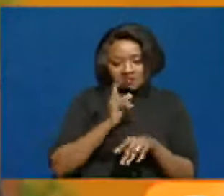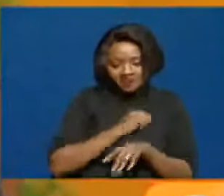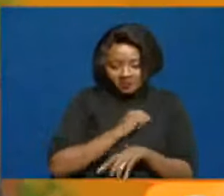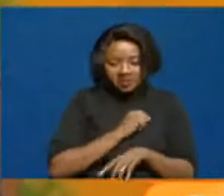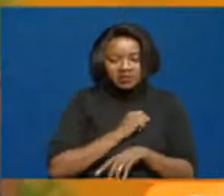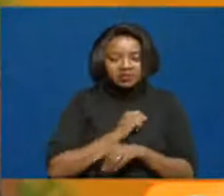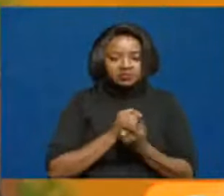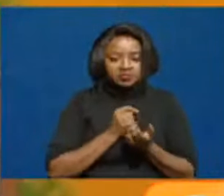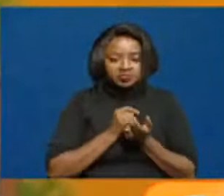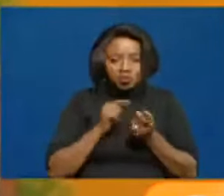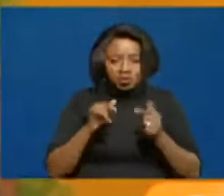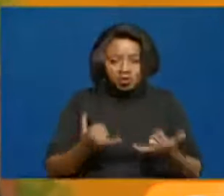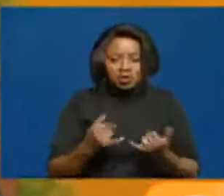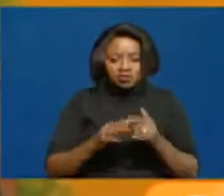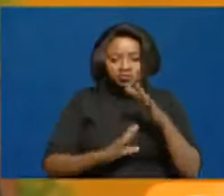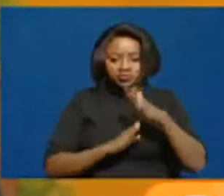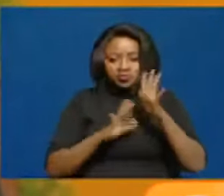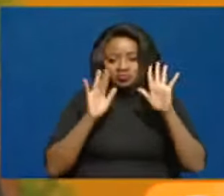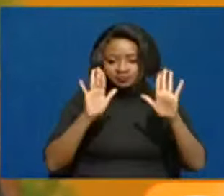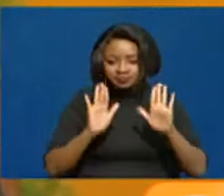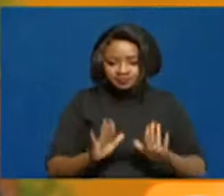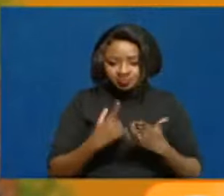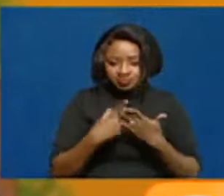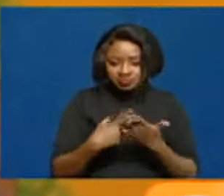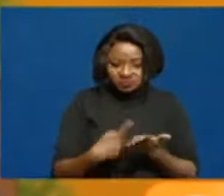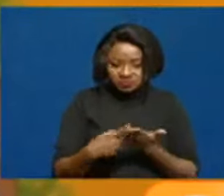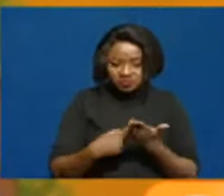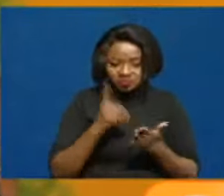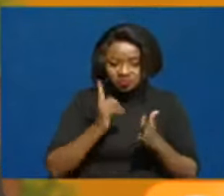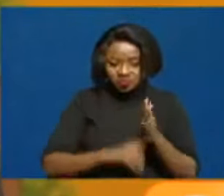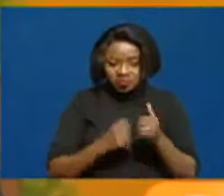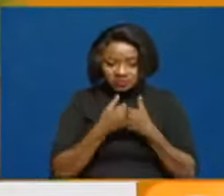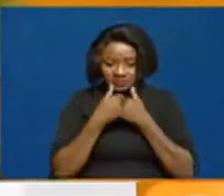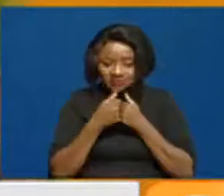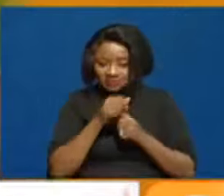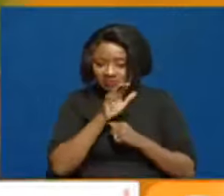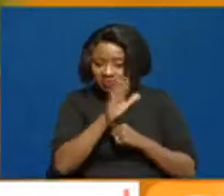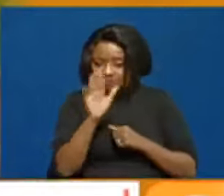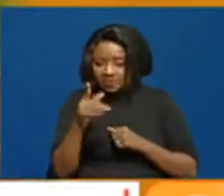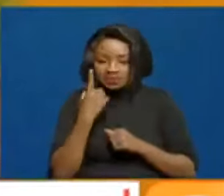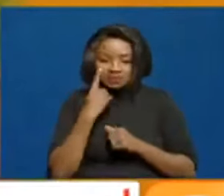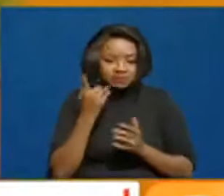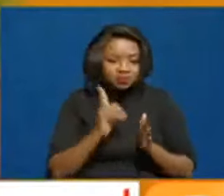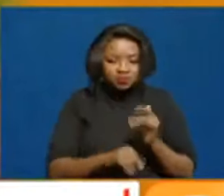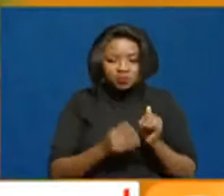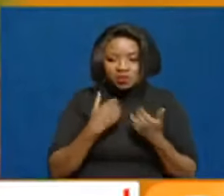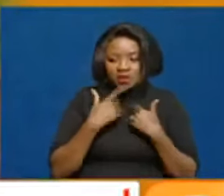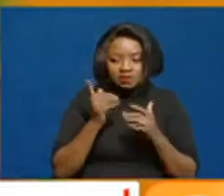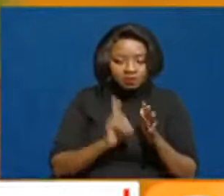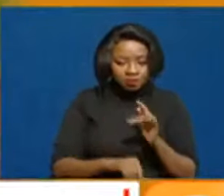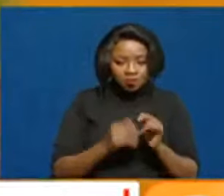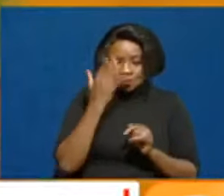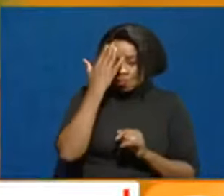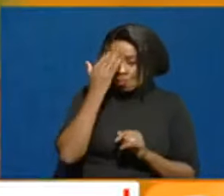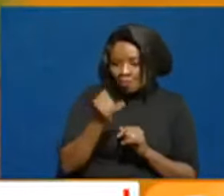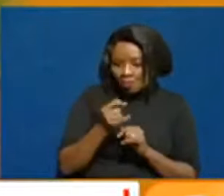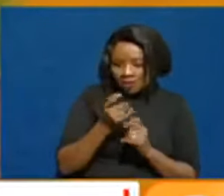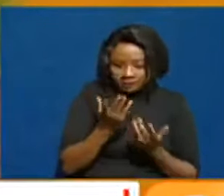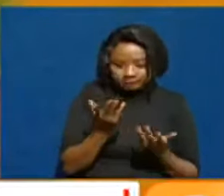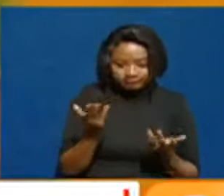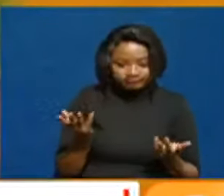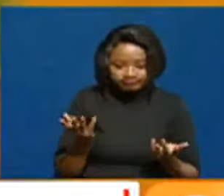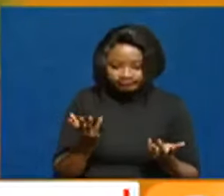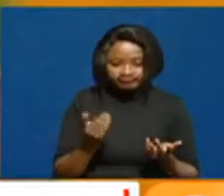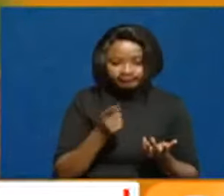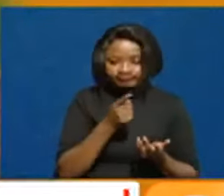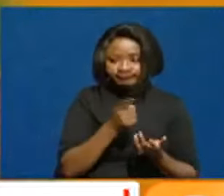conversation and the discussion we would like to have is, what are the challenges that the counties are facing? Why is it that they are not able to bring